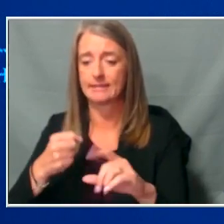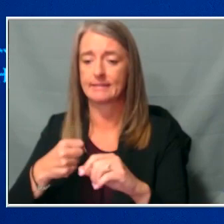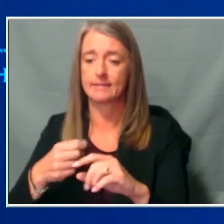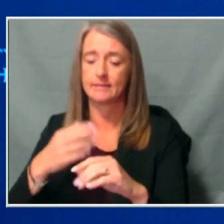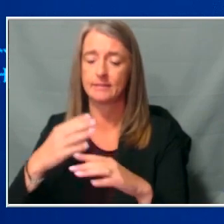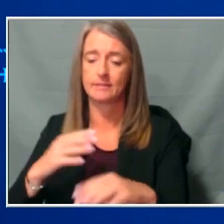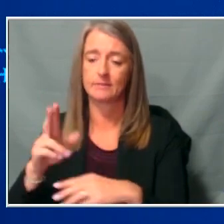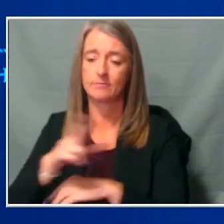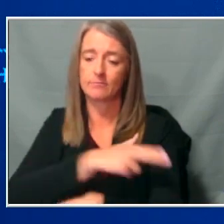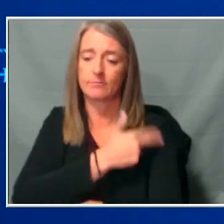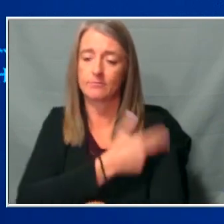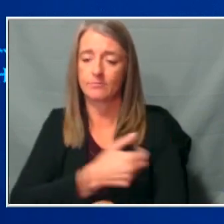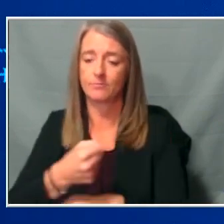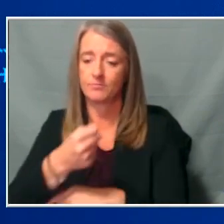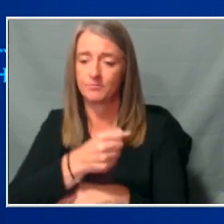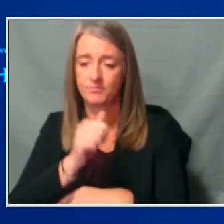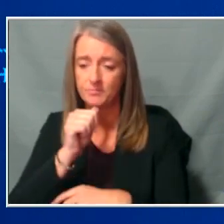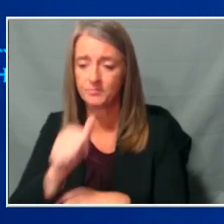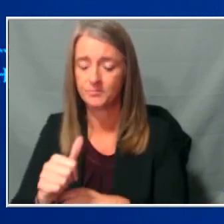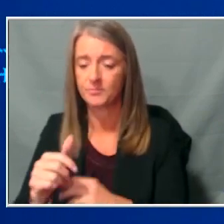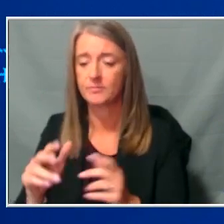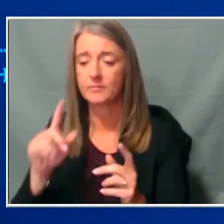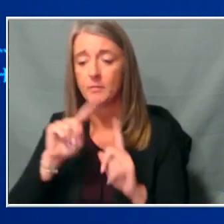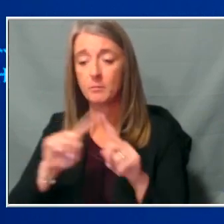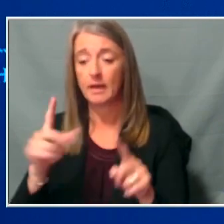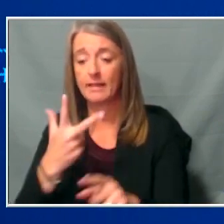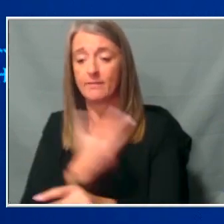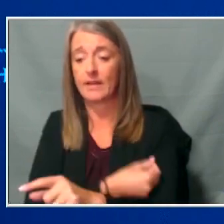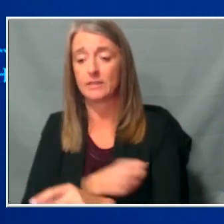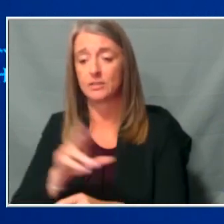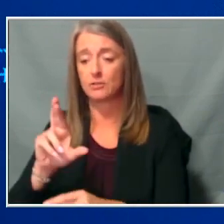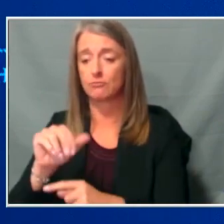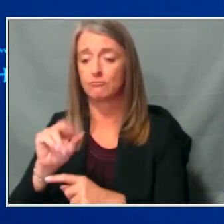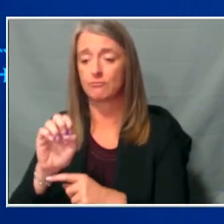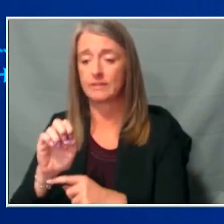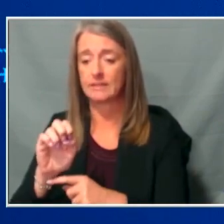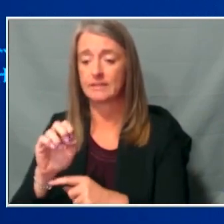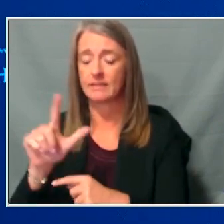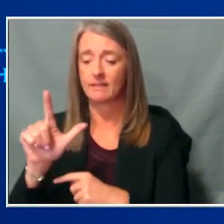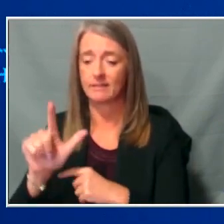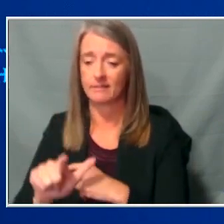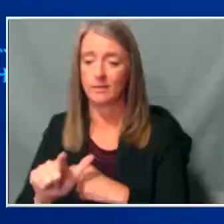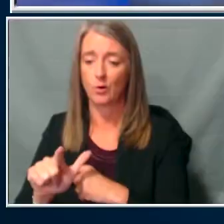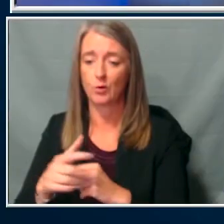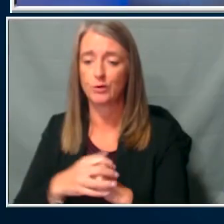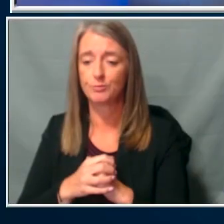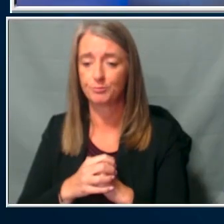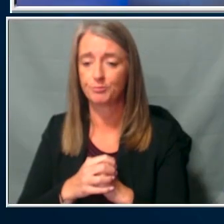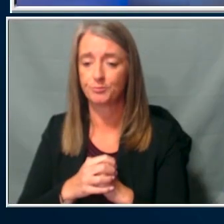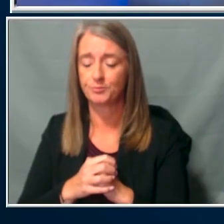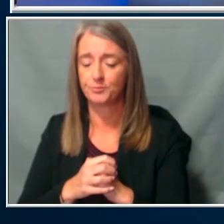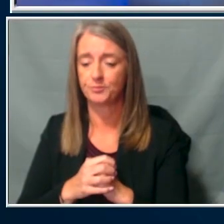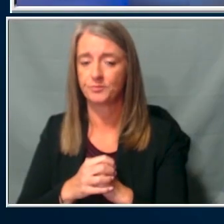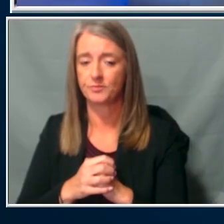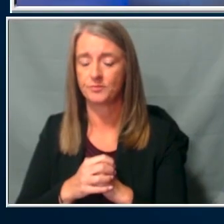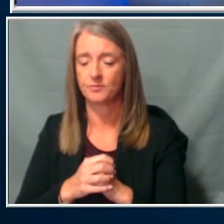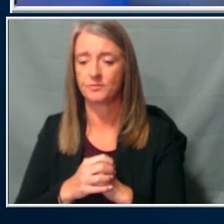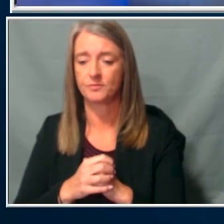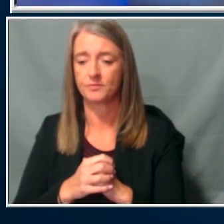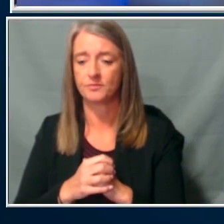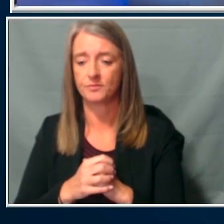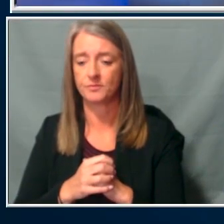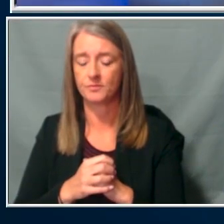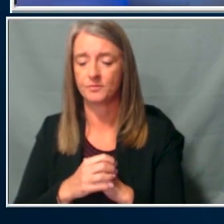still. But overall, I think that the vaccine rates are certainly less than expected and less than optimal. Yeah, good question based on today's topic,